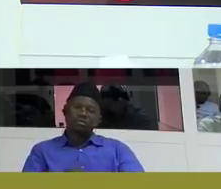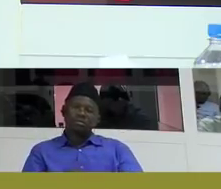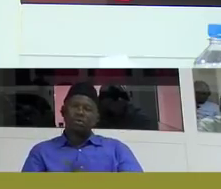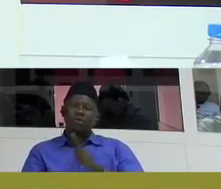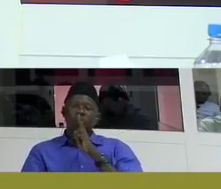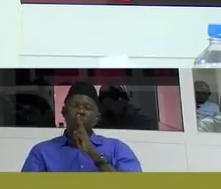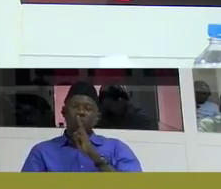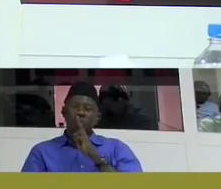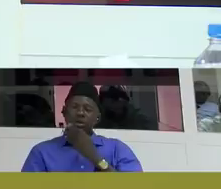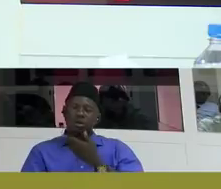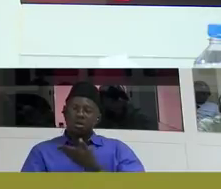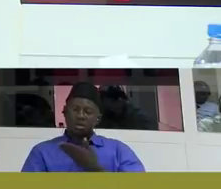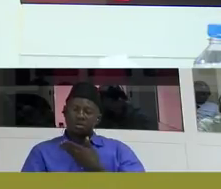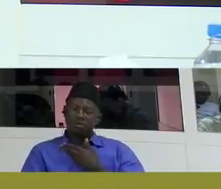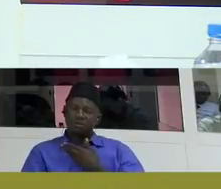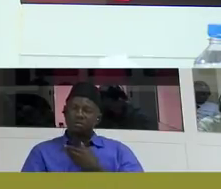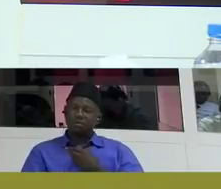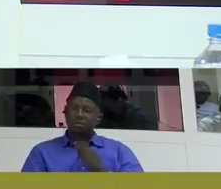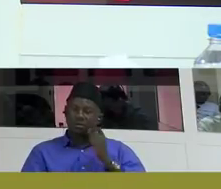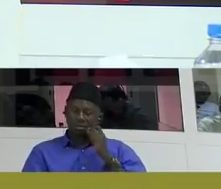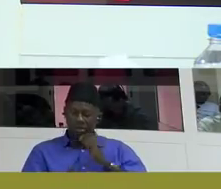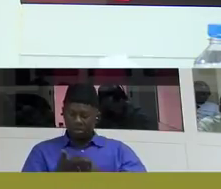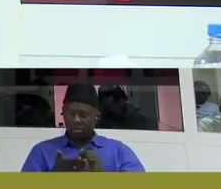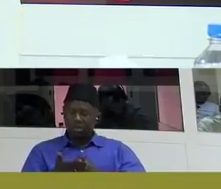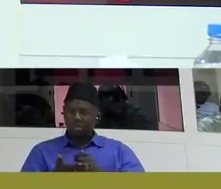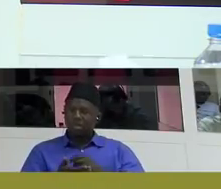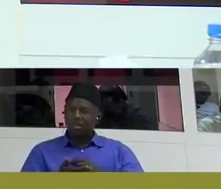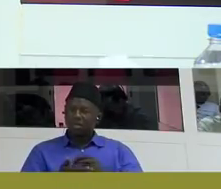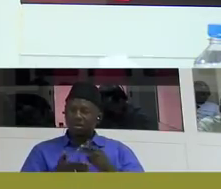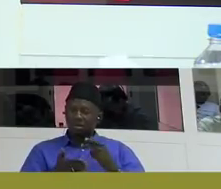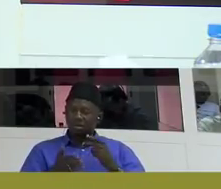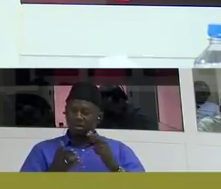who had penned their legacy to us